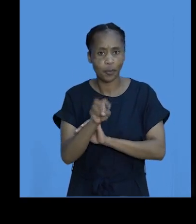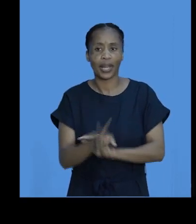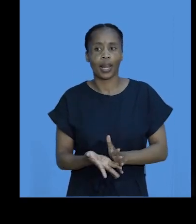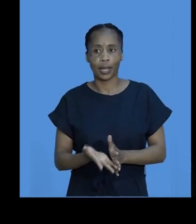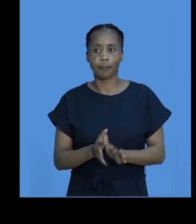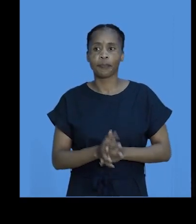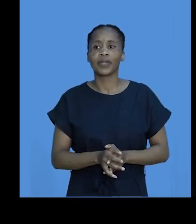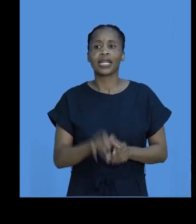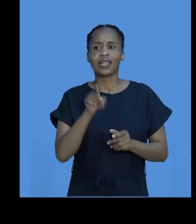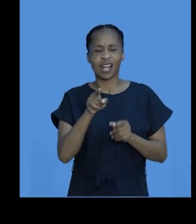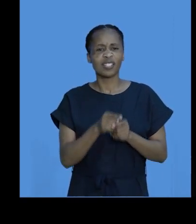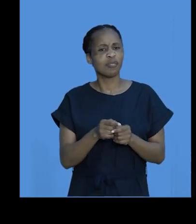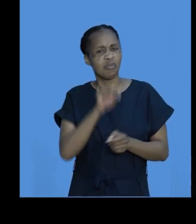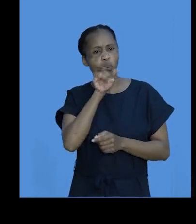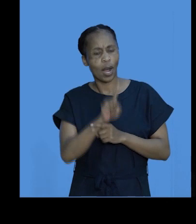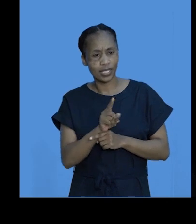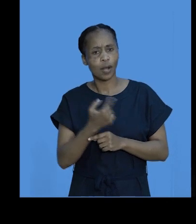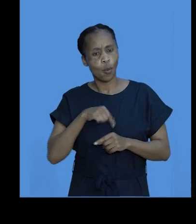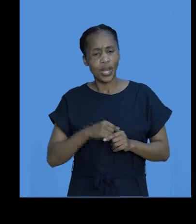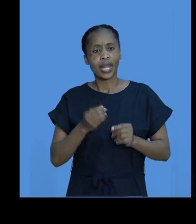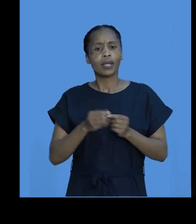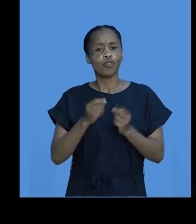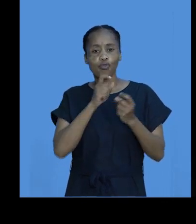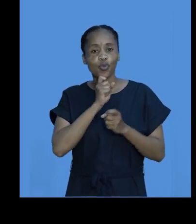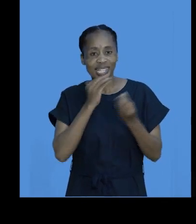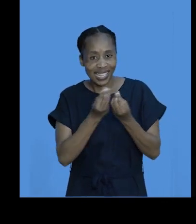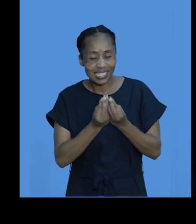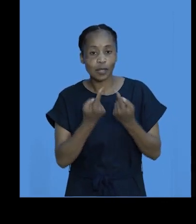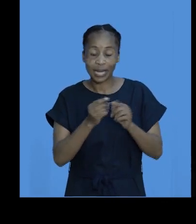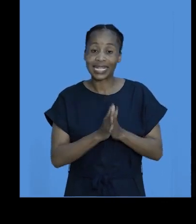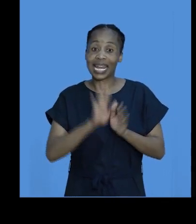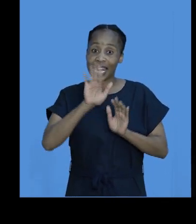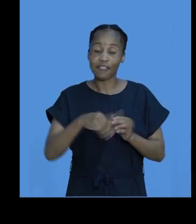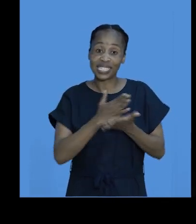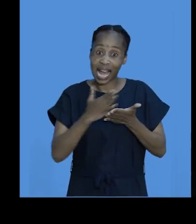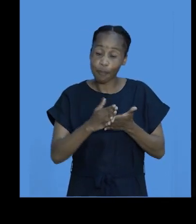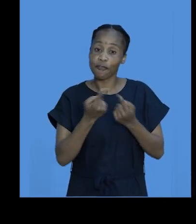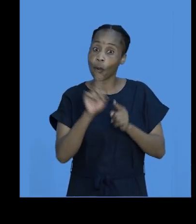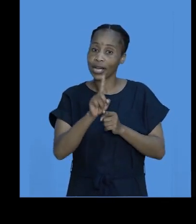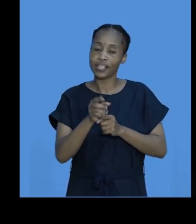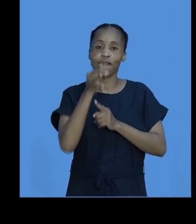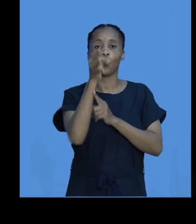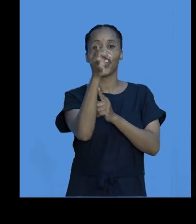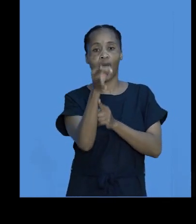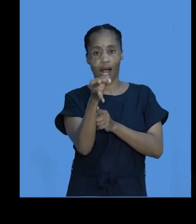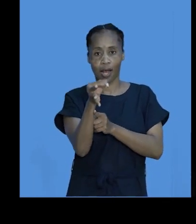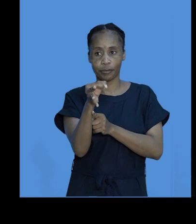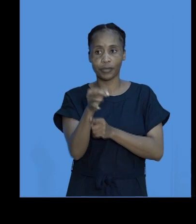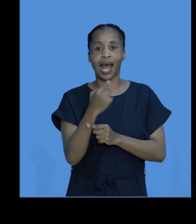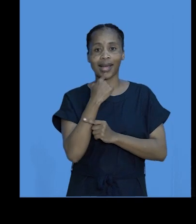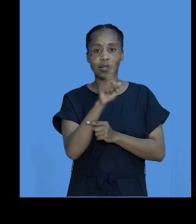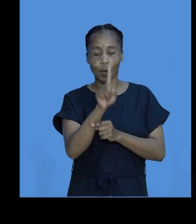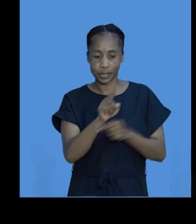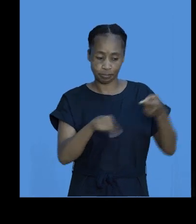our natural resources in such a way that we leave some for future and we have some for present generations there.